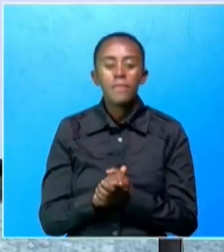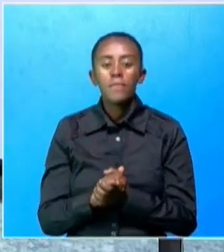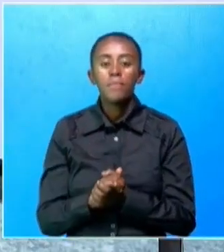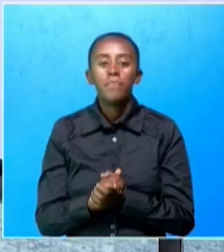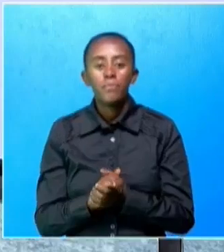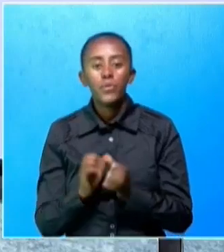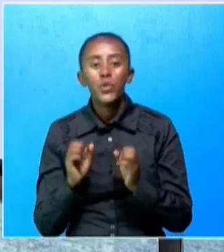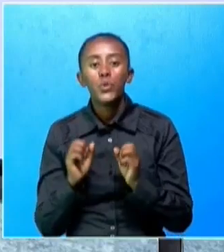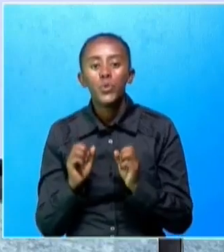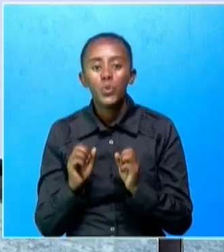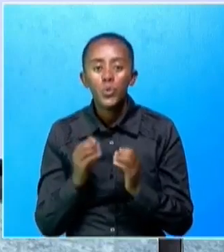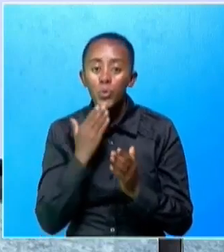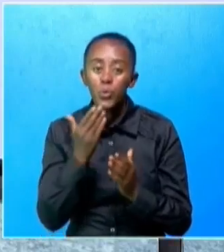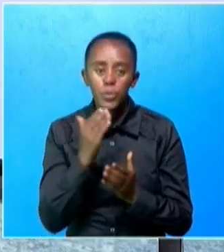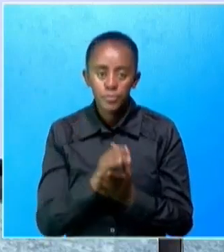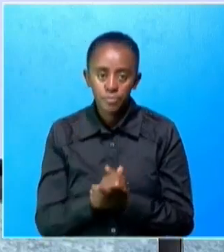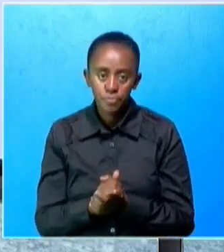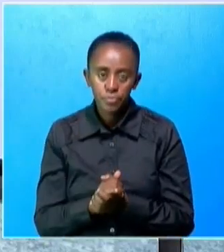Good.